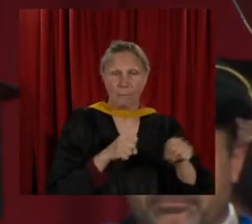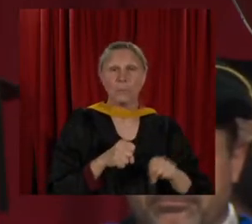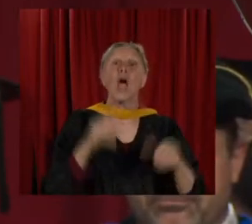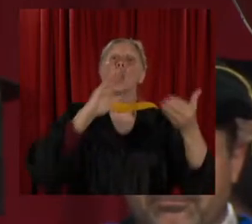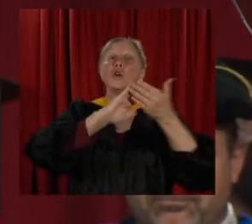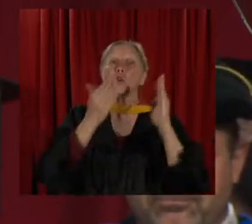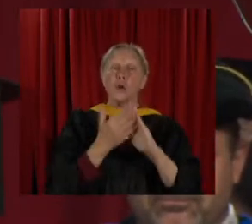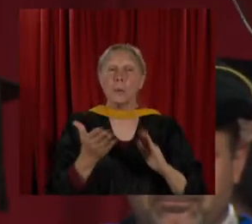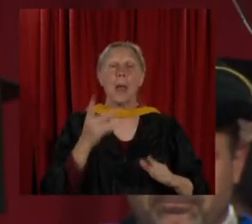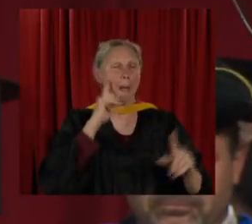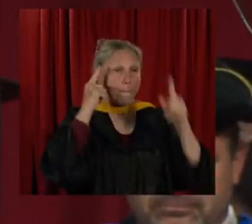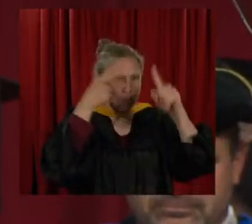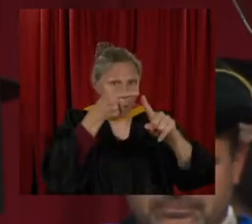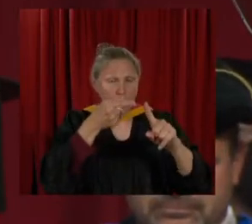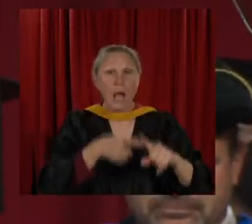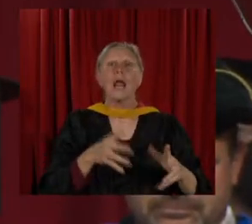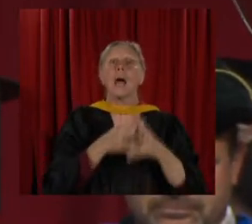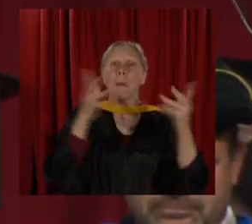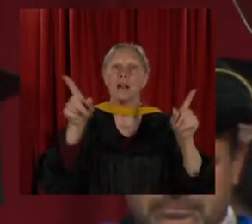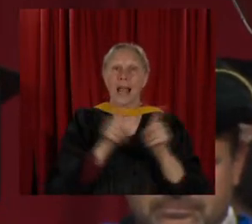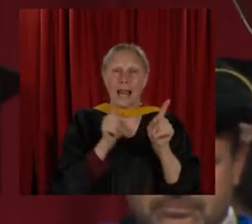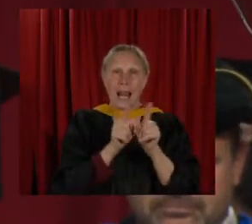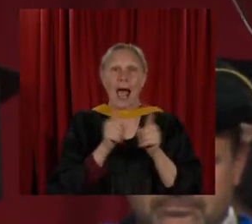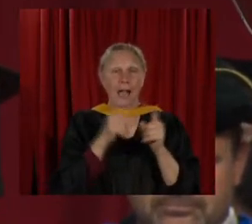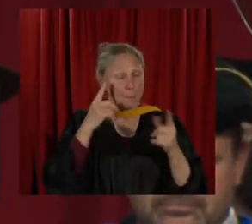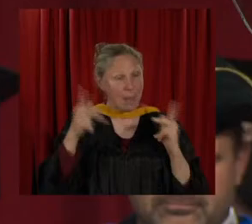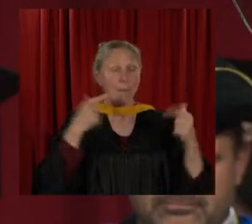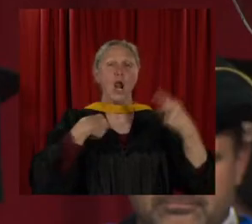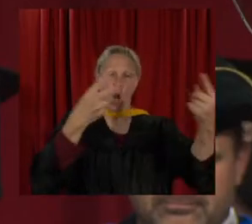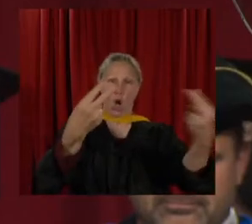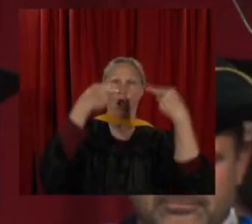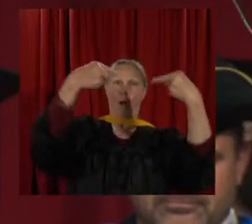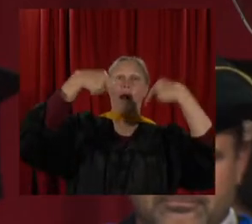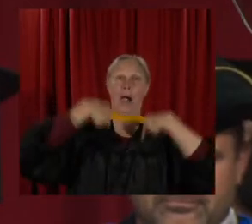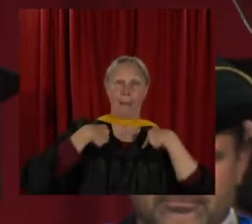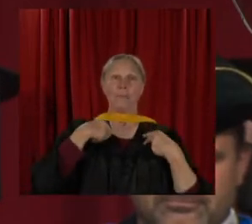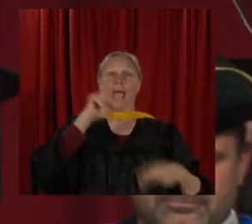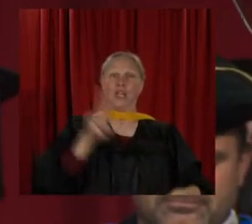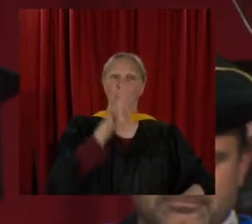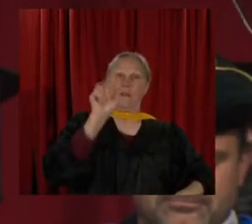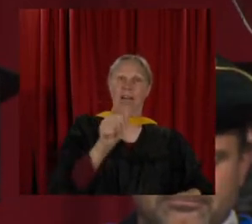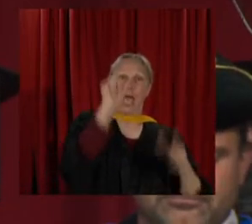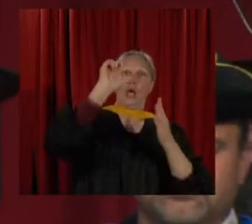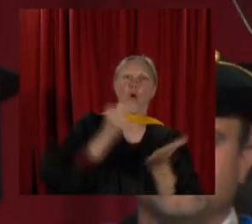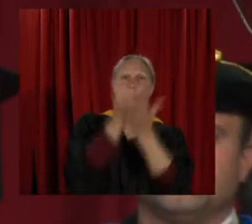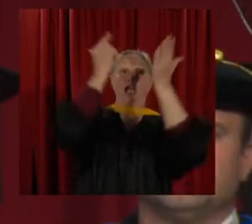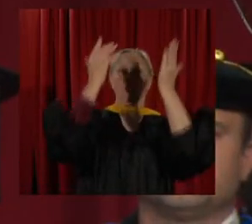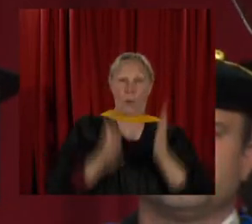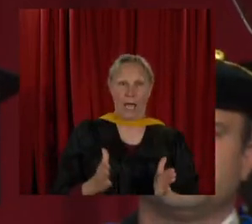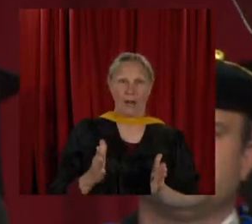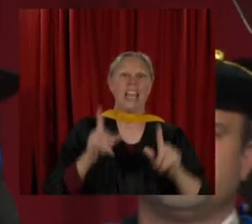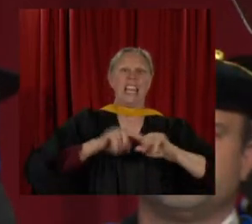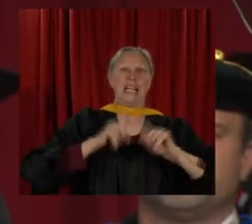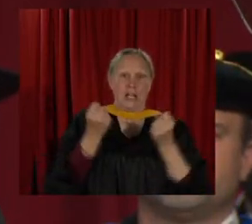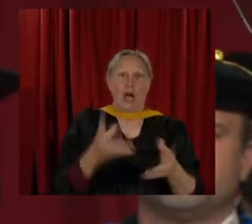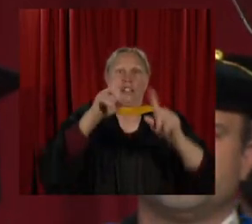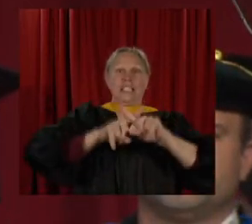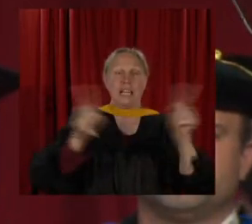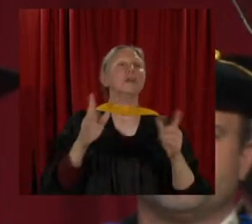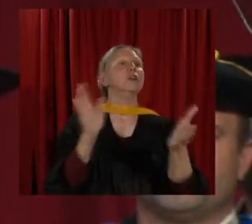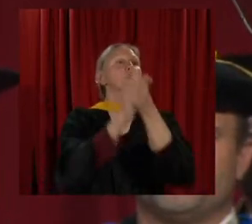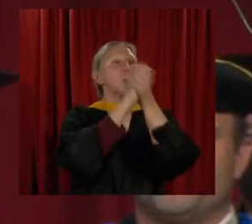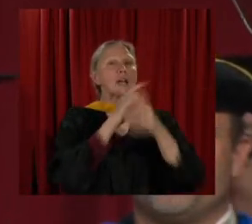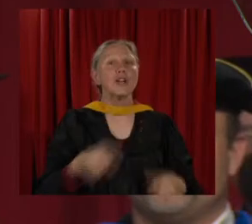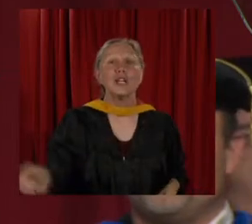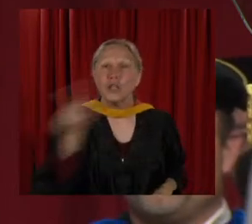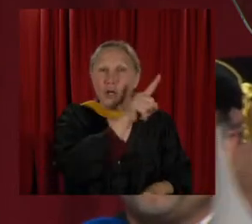Community minded, much like a Quaker. Look at me, I'm a U of A graduating difference maker.